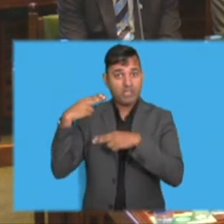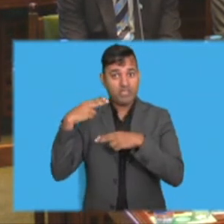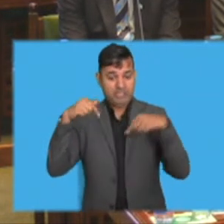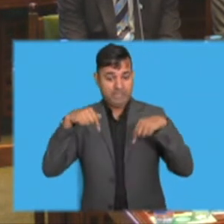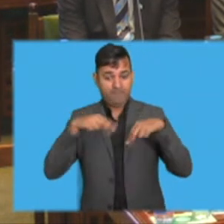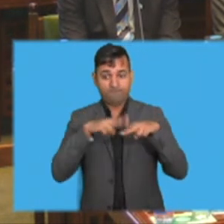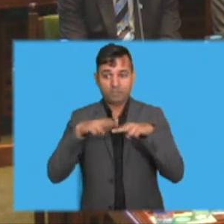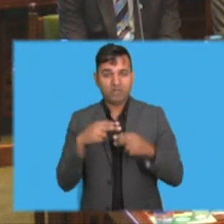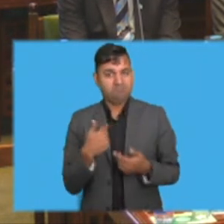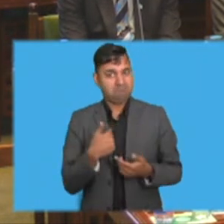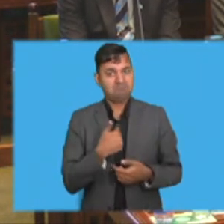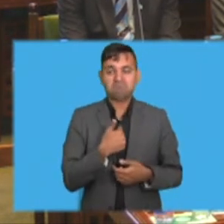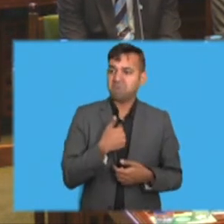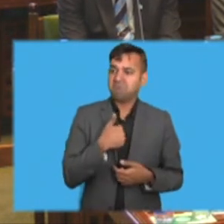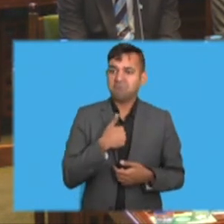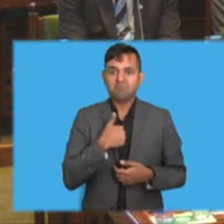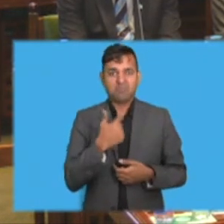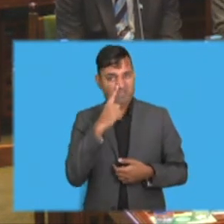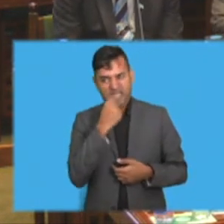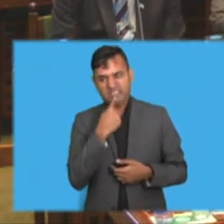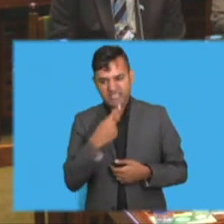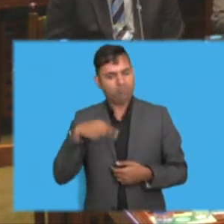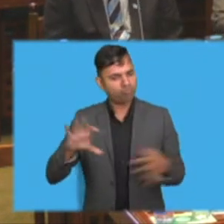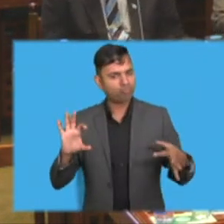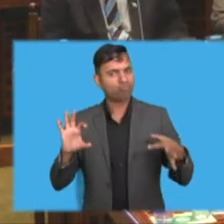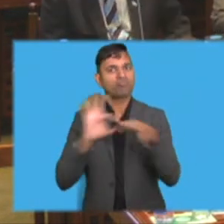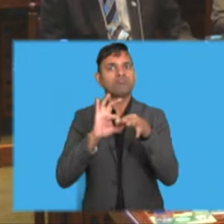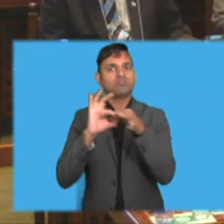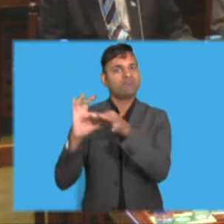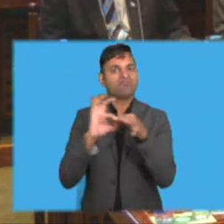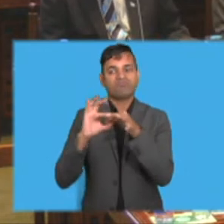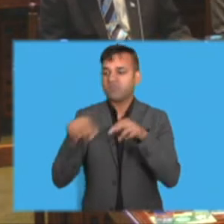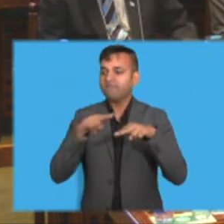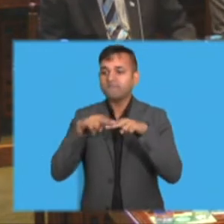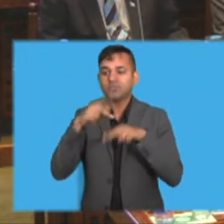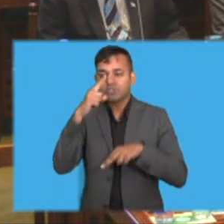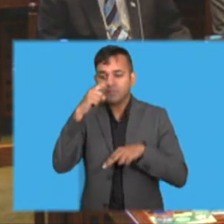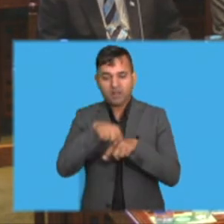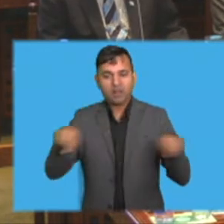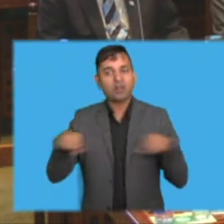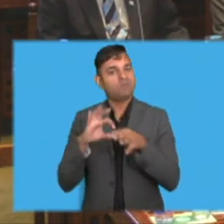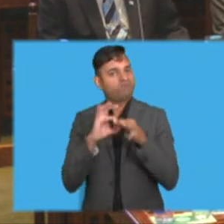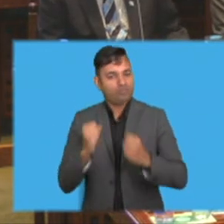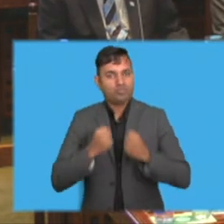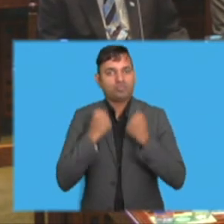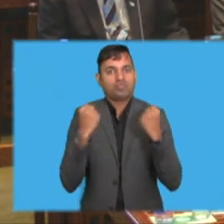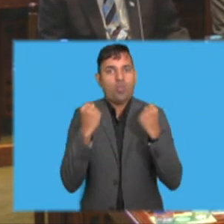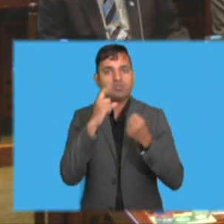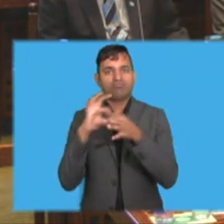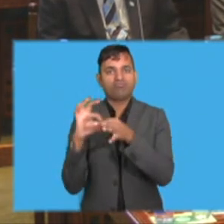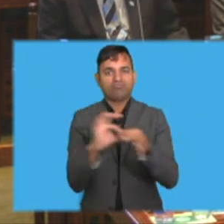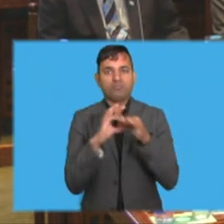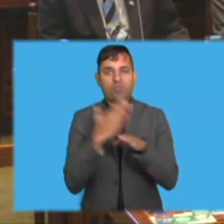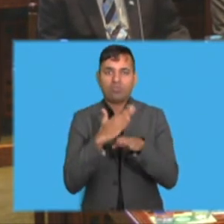our unity is our great strength. We've knocked down the divides in our society that past governments sought